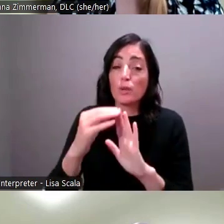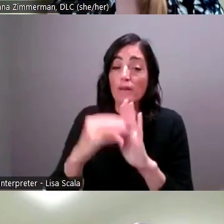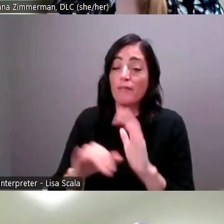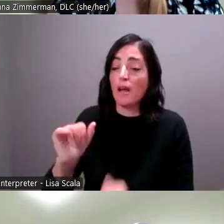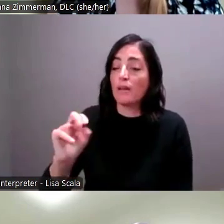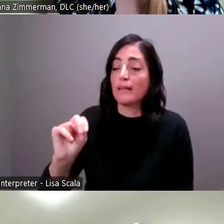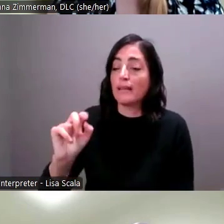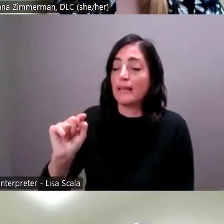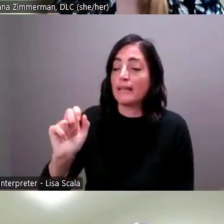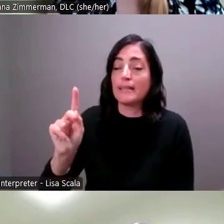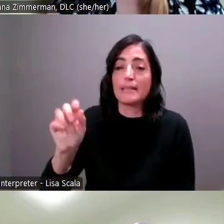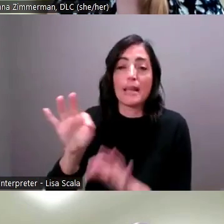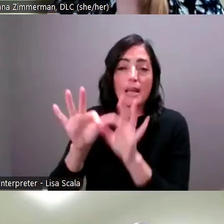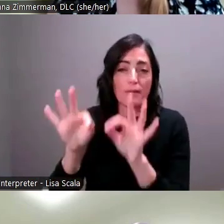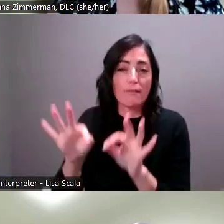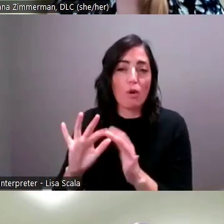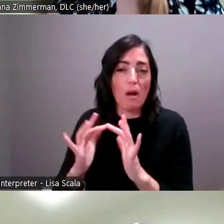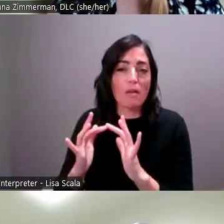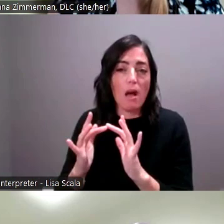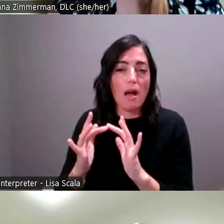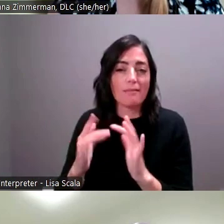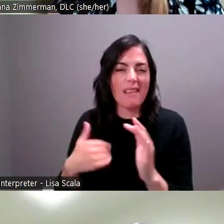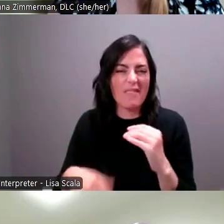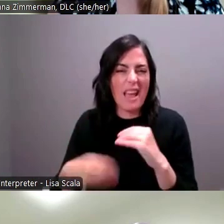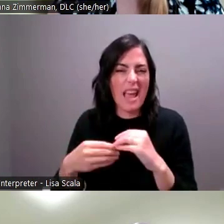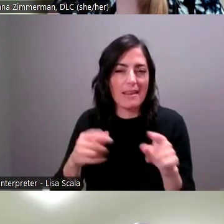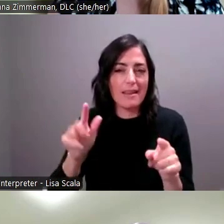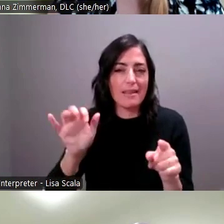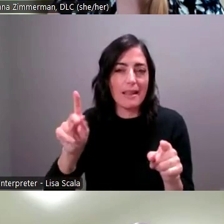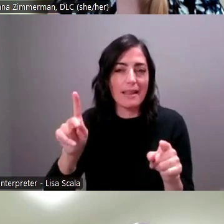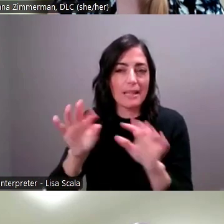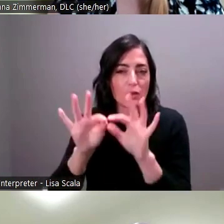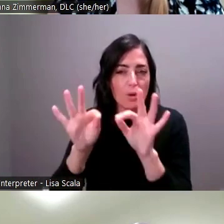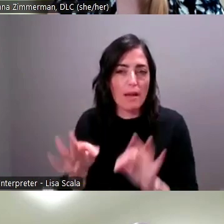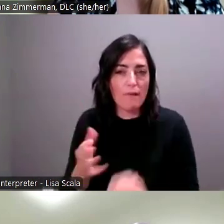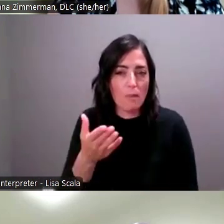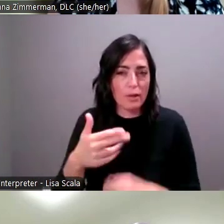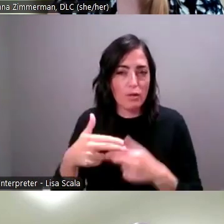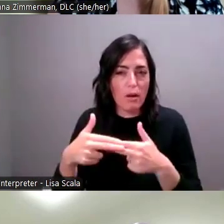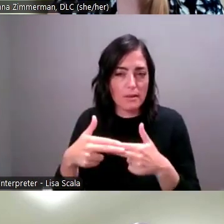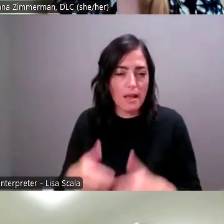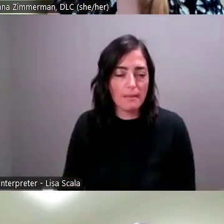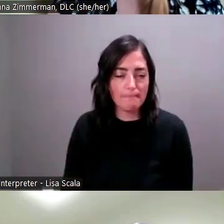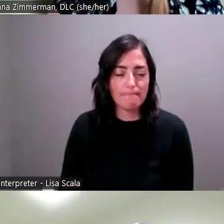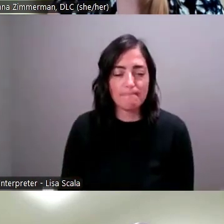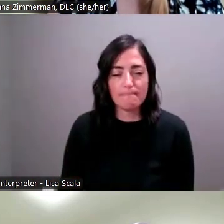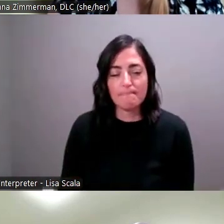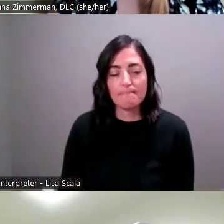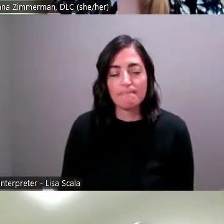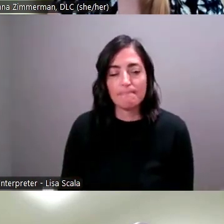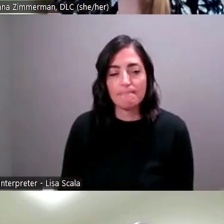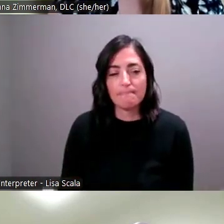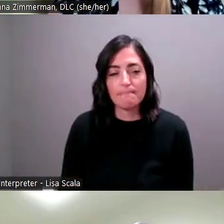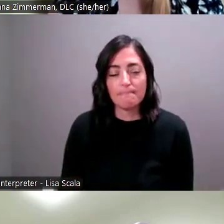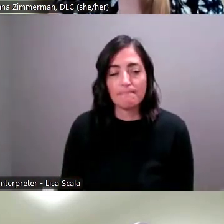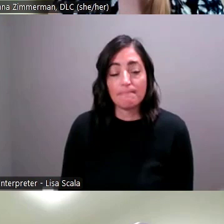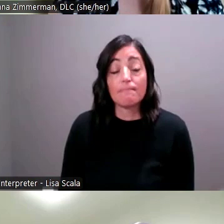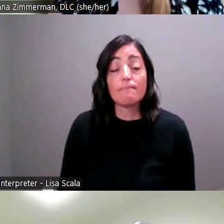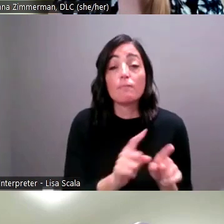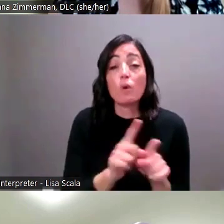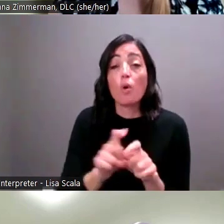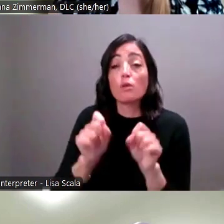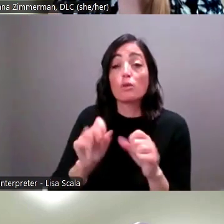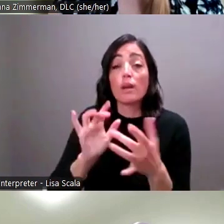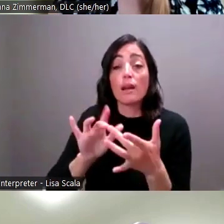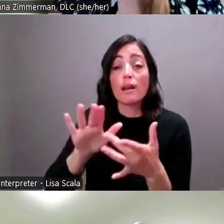form online. And I've linked that form on this slide. You could also contact